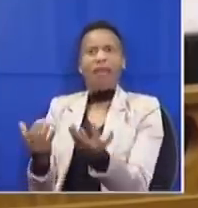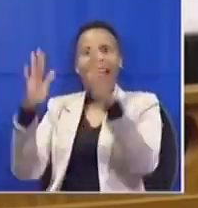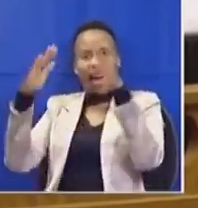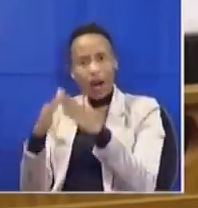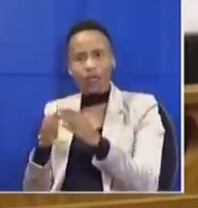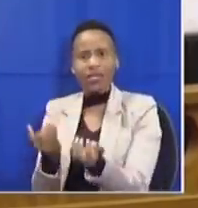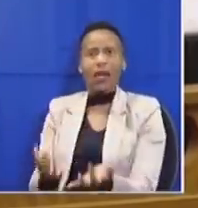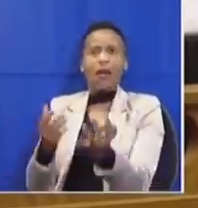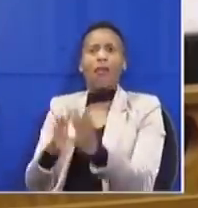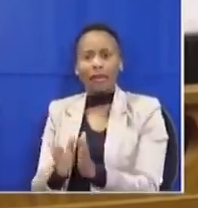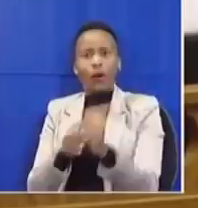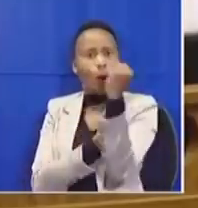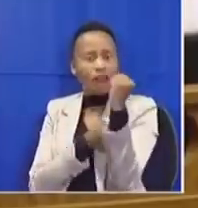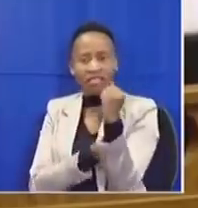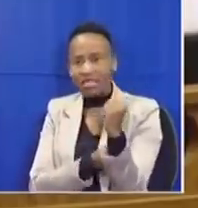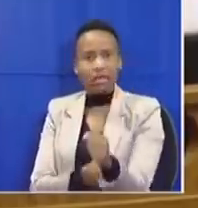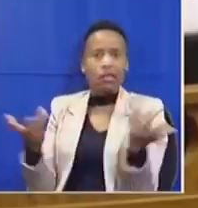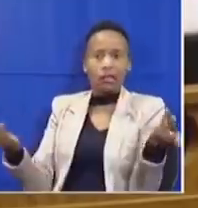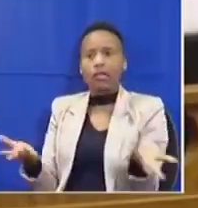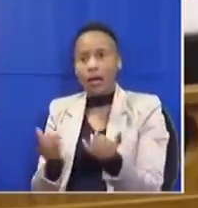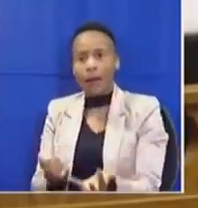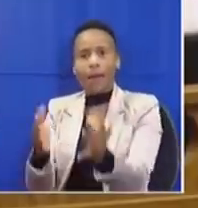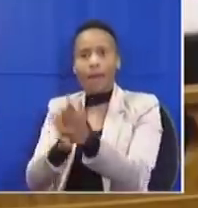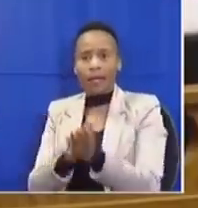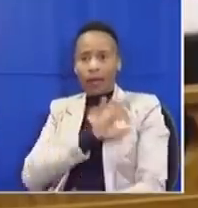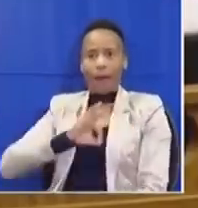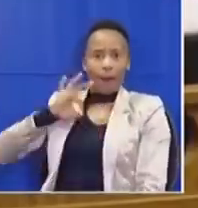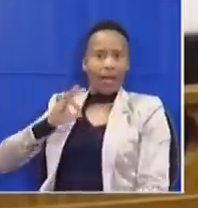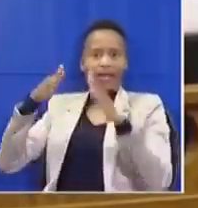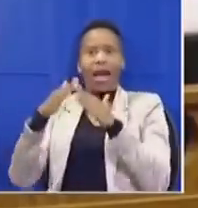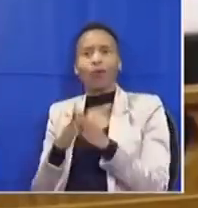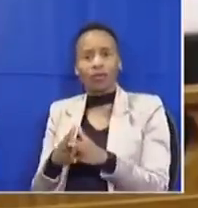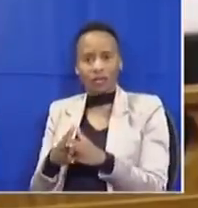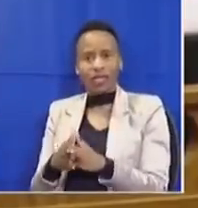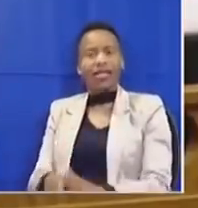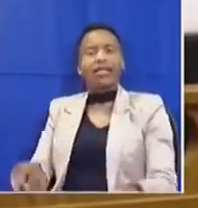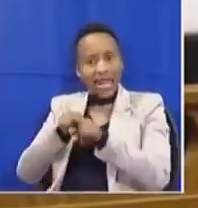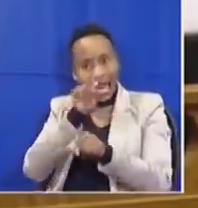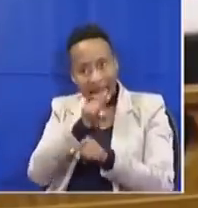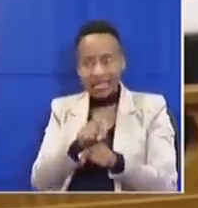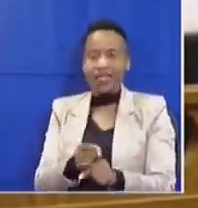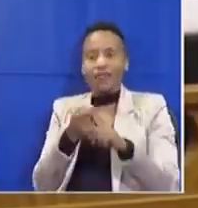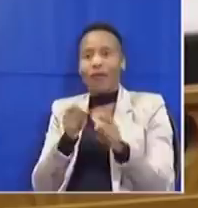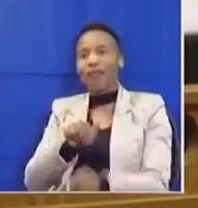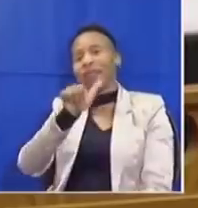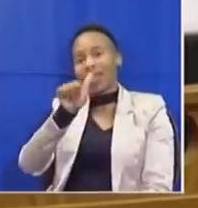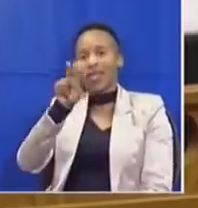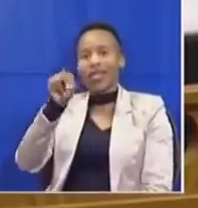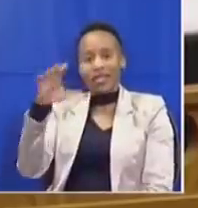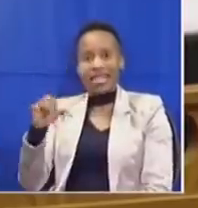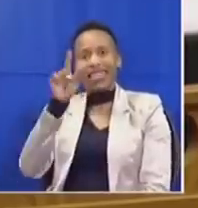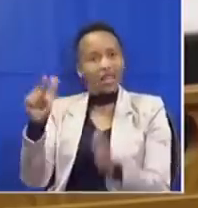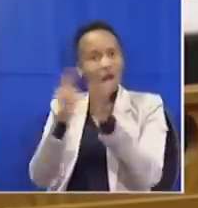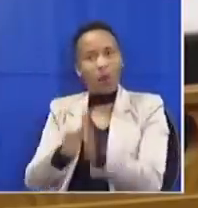burn constituency offices, they burn the mayor's house, and then it's factions within the ruling party. That is lawlessness and